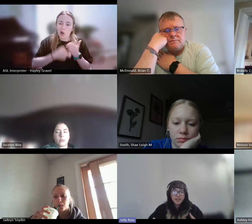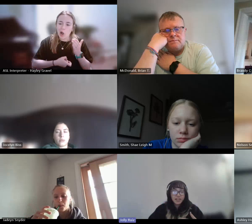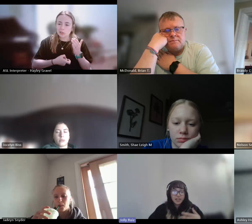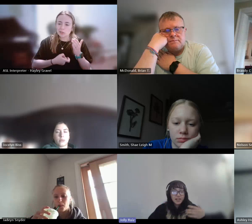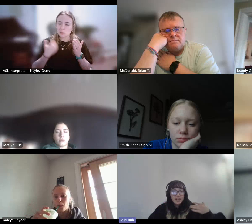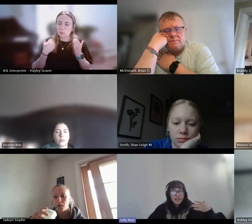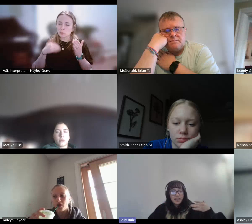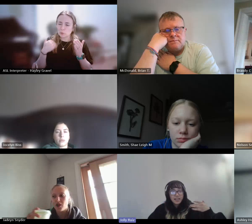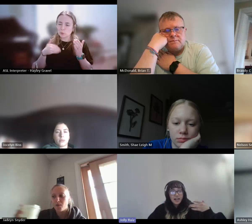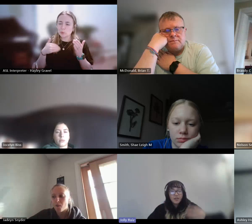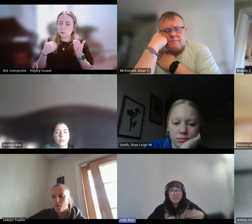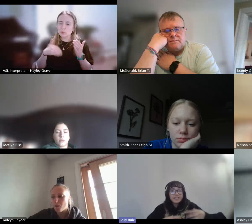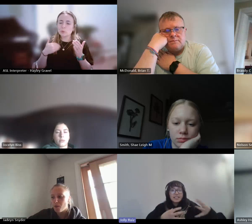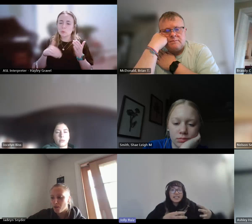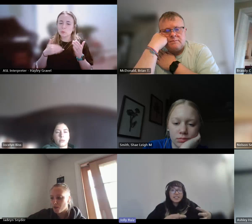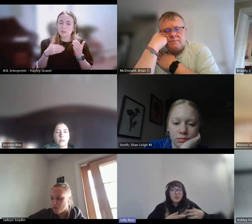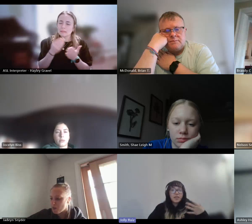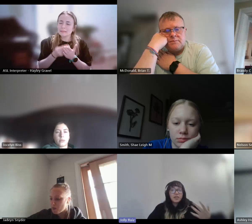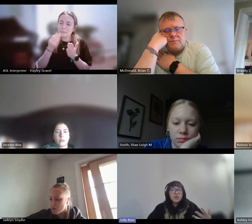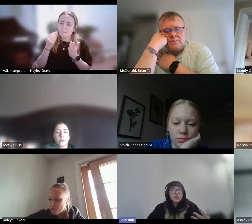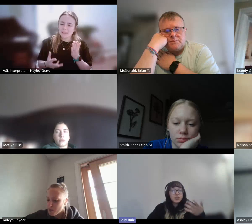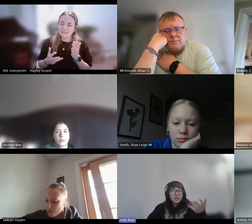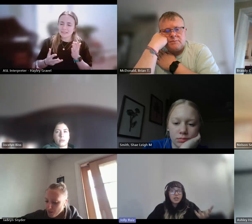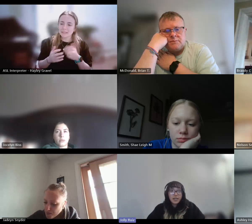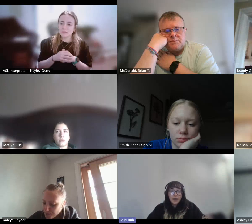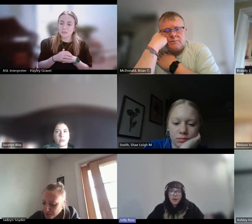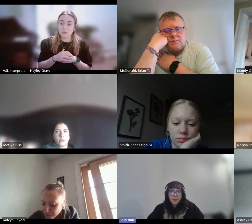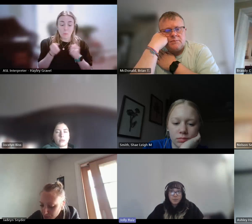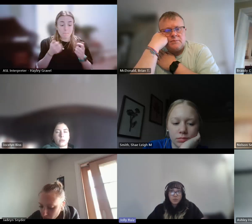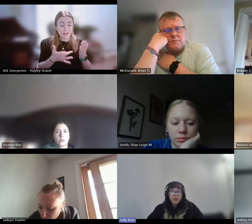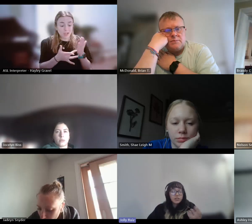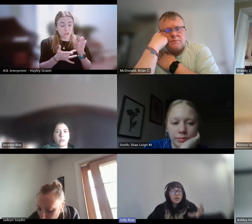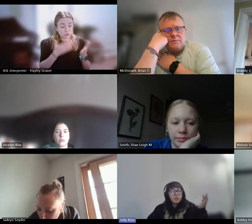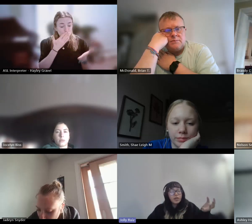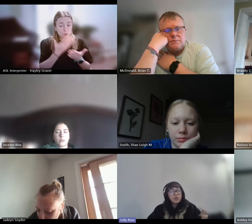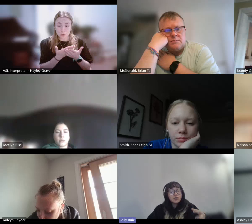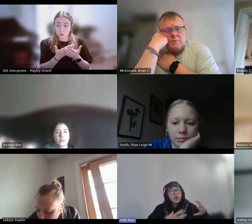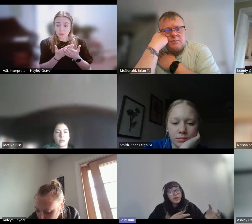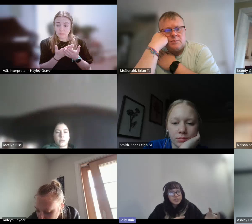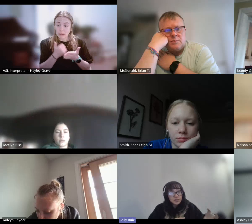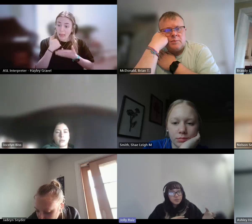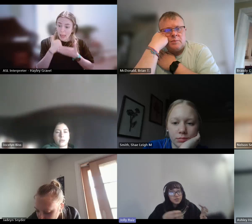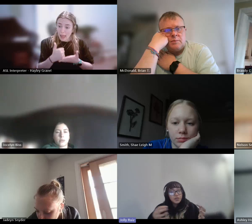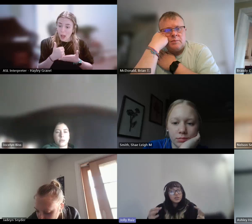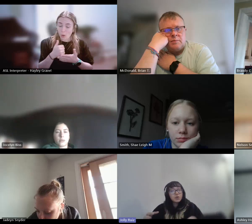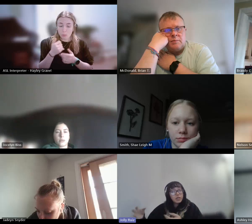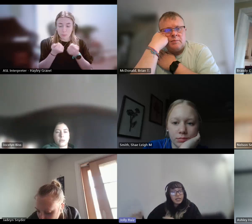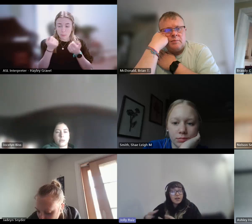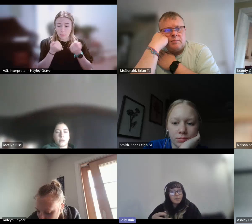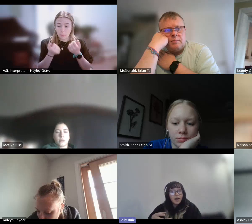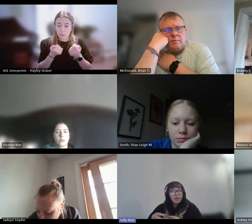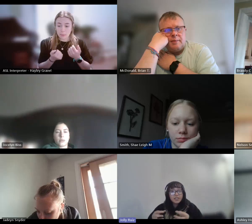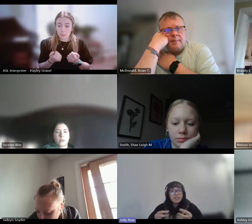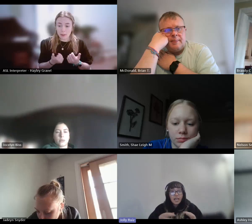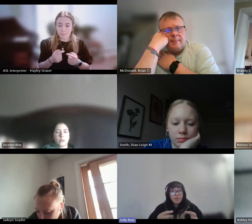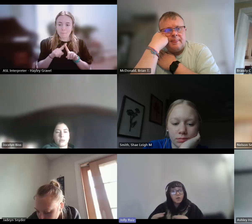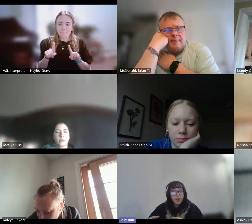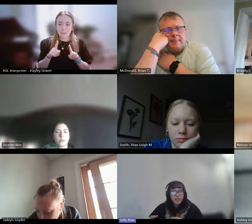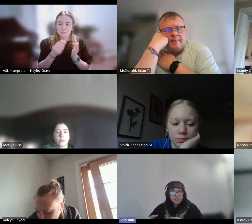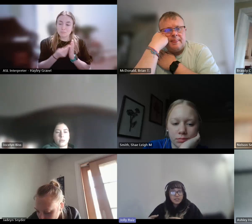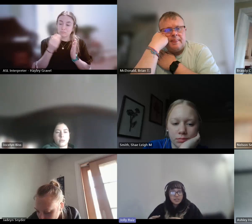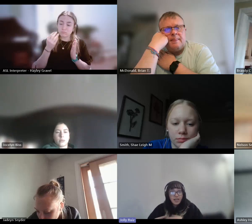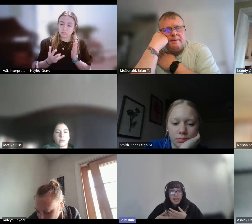what's hindering like all of these things from being used, which are like we can use organisms to clean up all